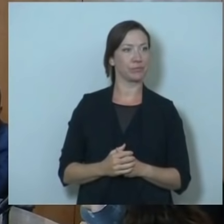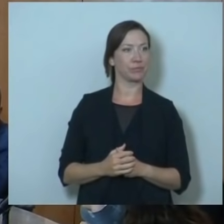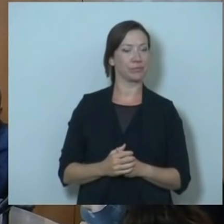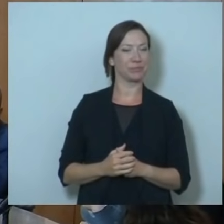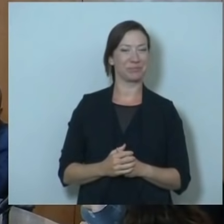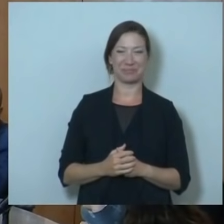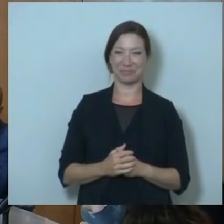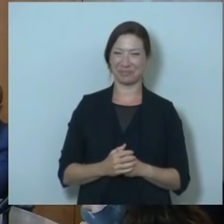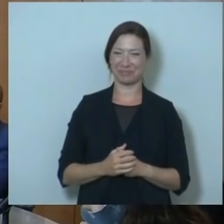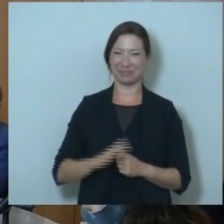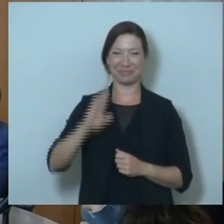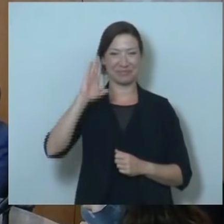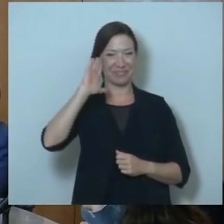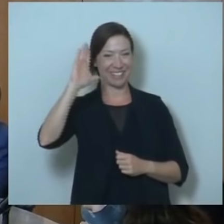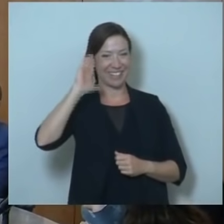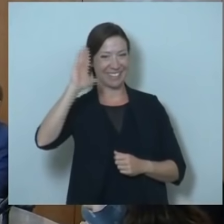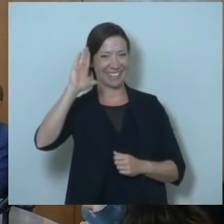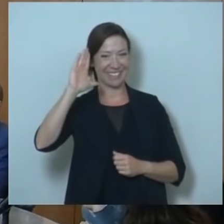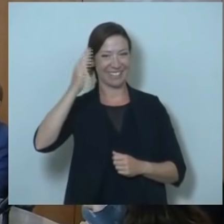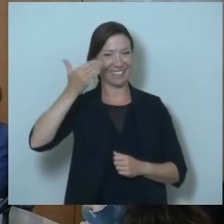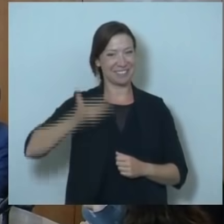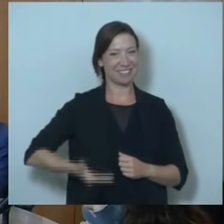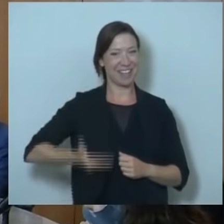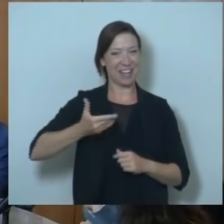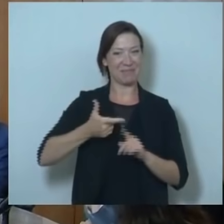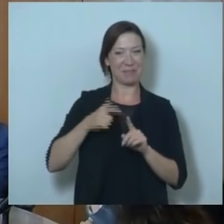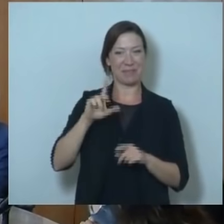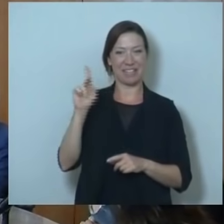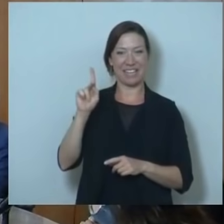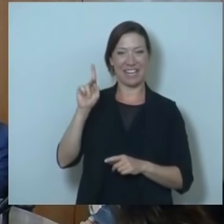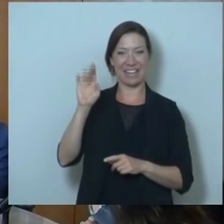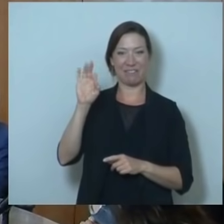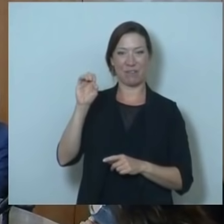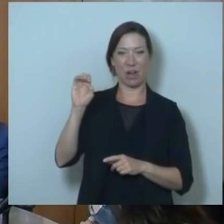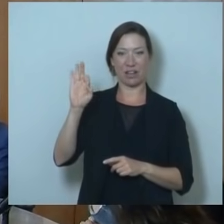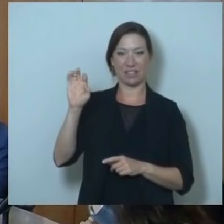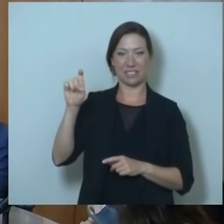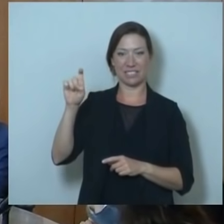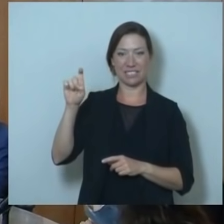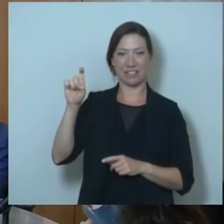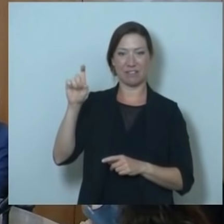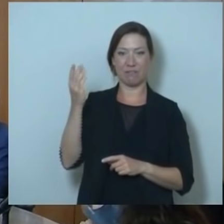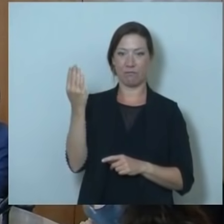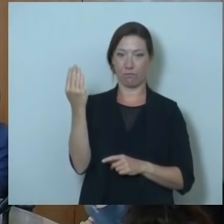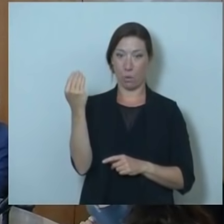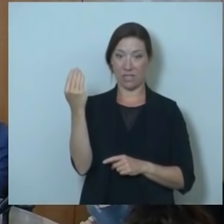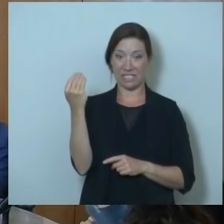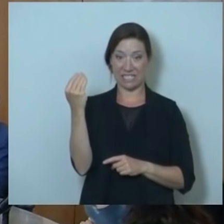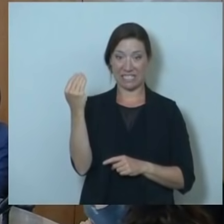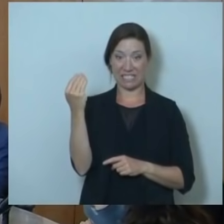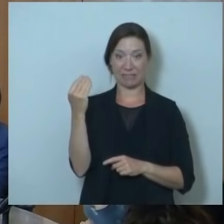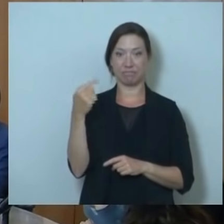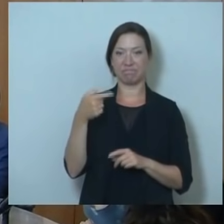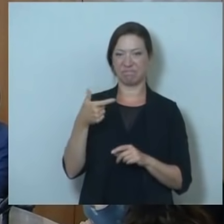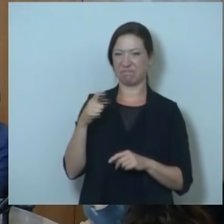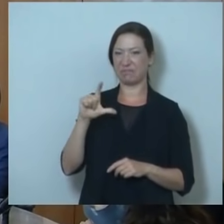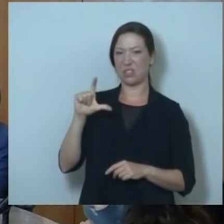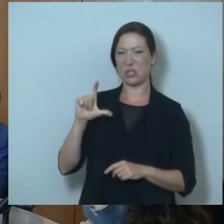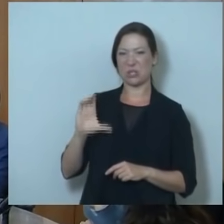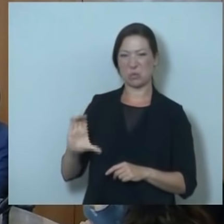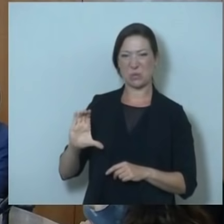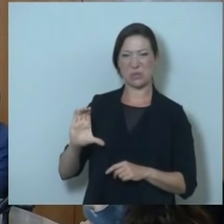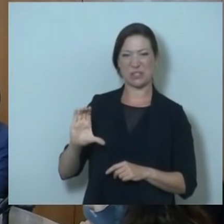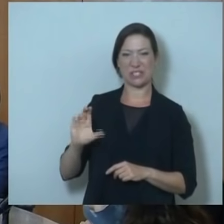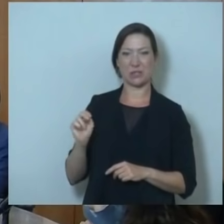Hi there, Selena Madrid with KFOX 14 and CBS 4 out of Las Cruces, New Mexico. I had